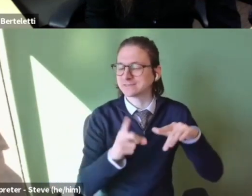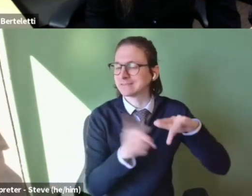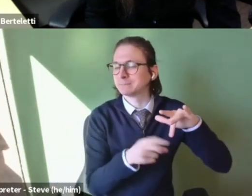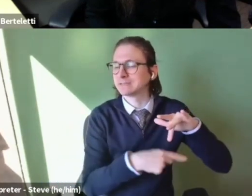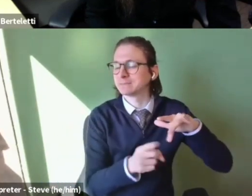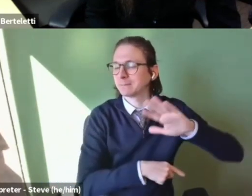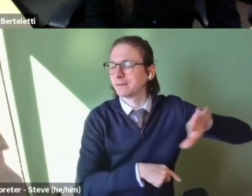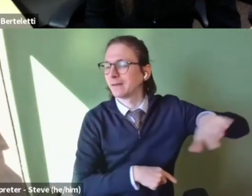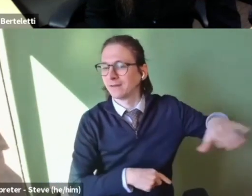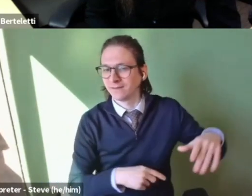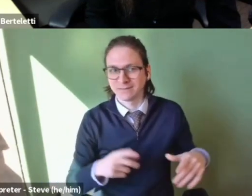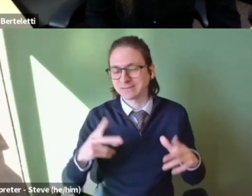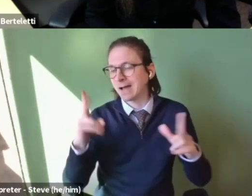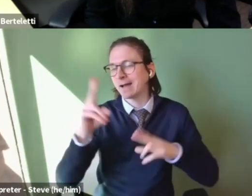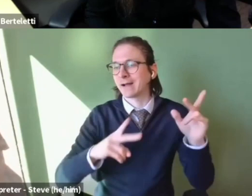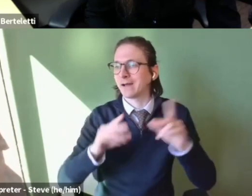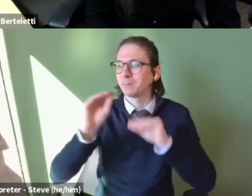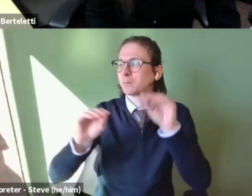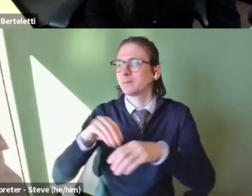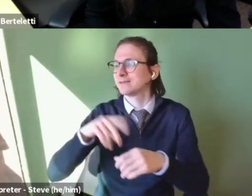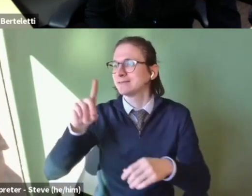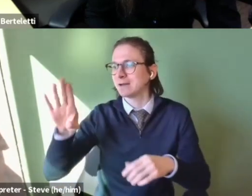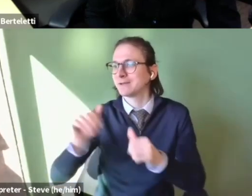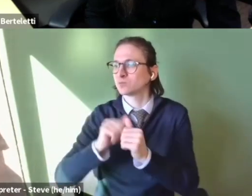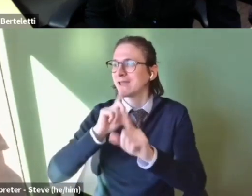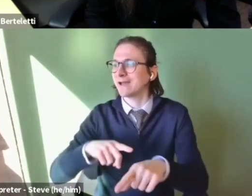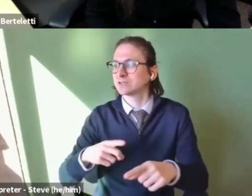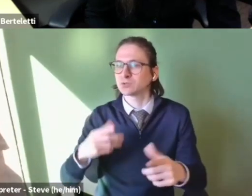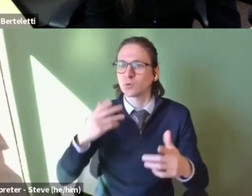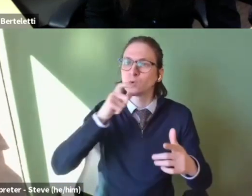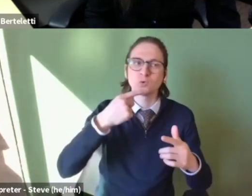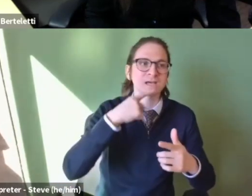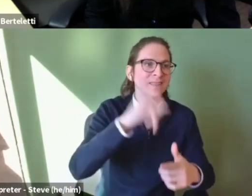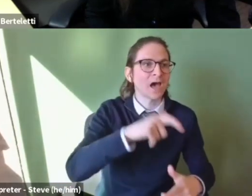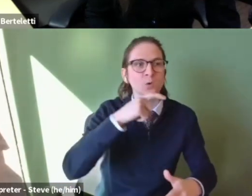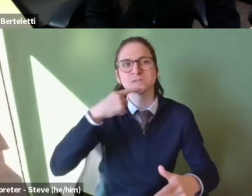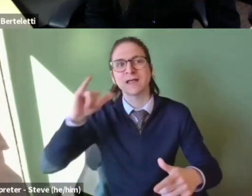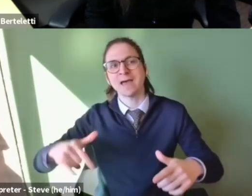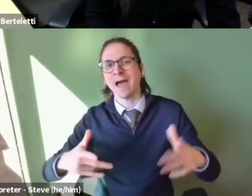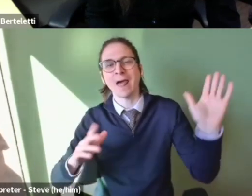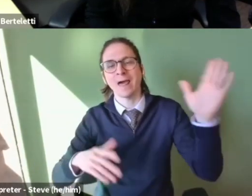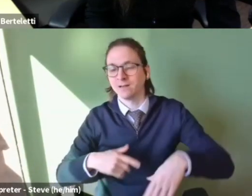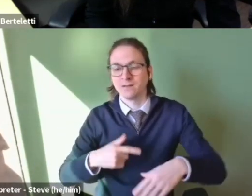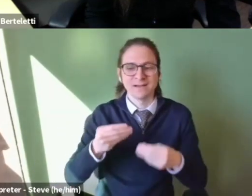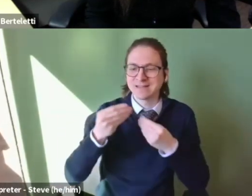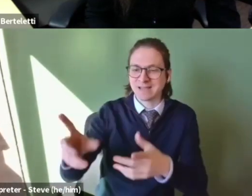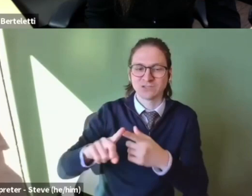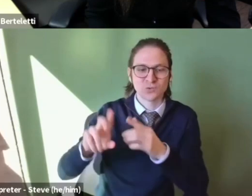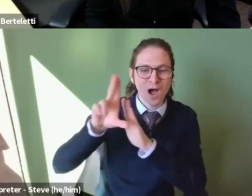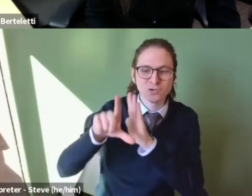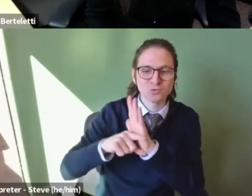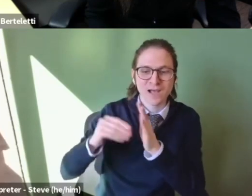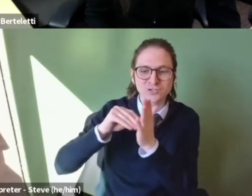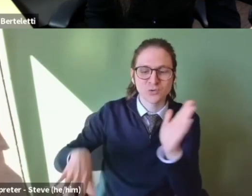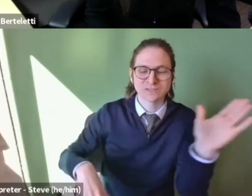full, then you cut them all up and put them into databases with answers where nobody knows who said what, and then you give it to a bunch of undergraduates who don't know what the hypotheses are and